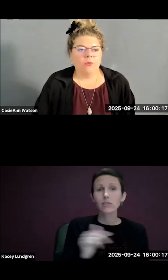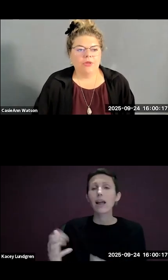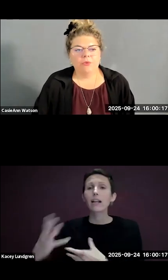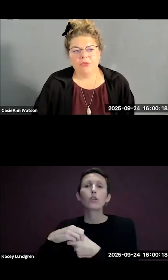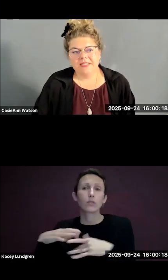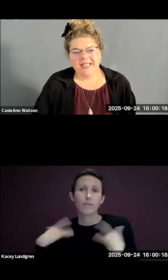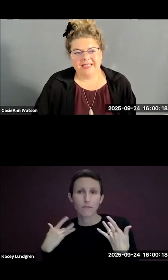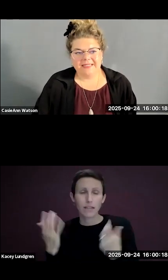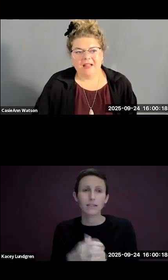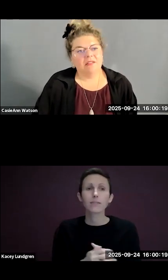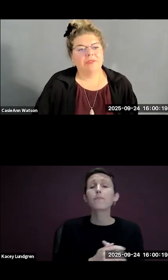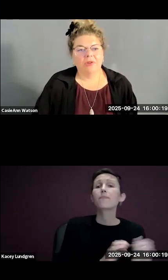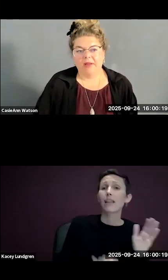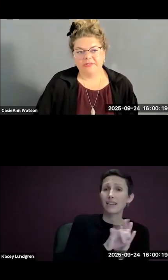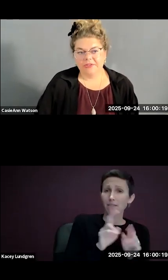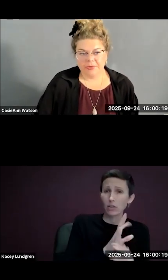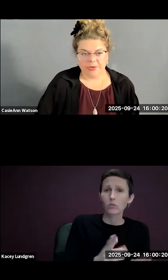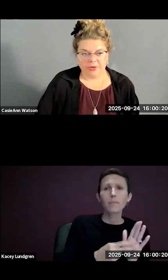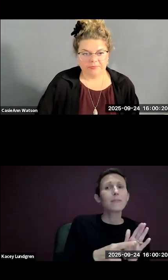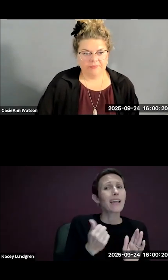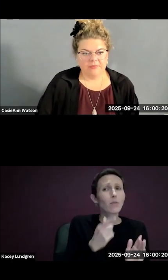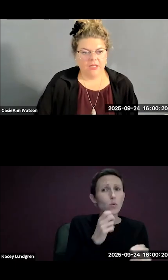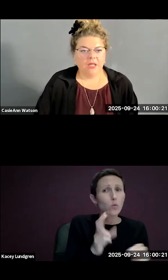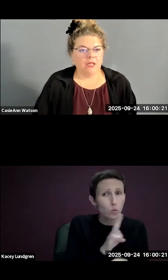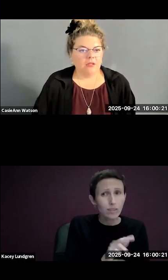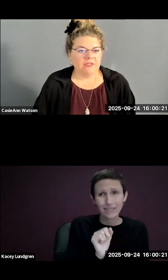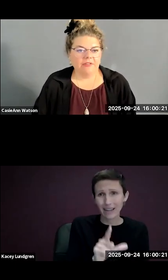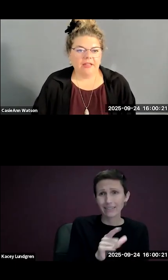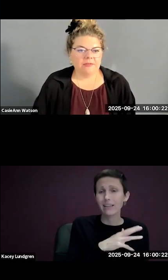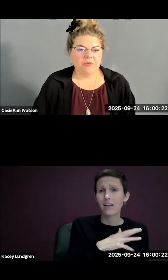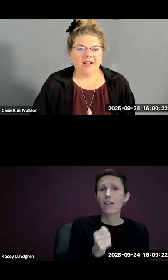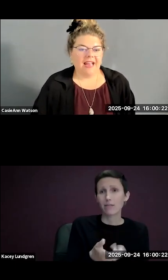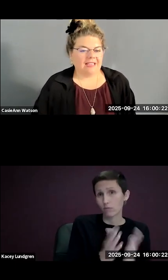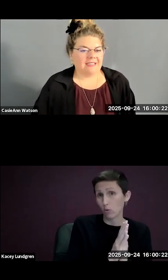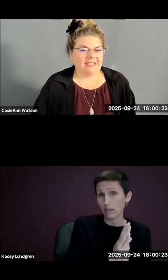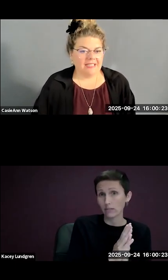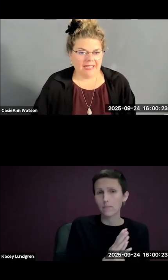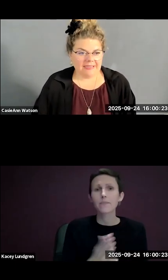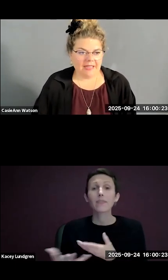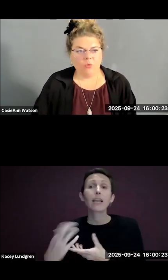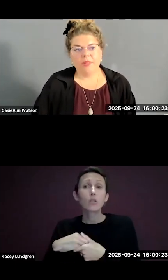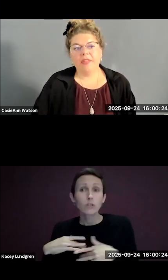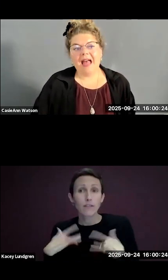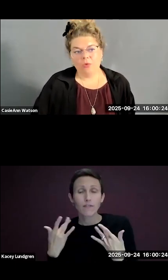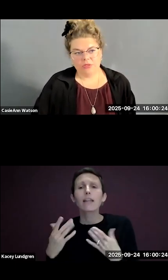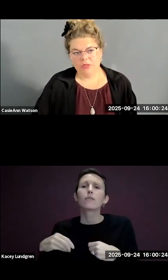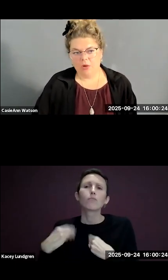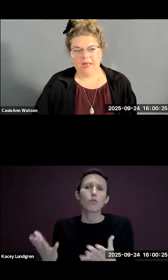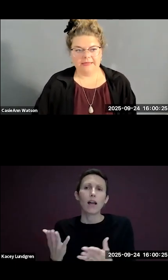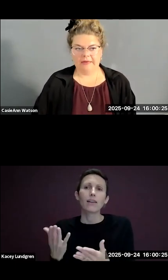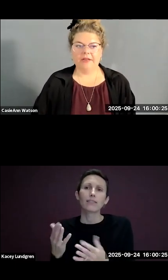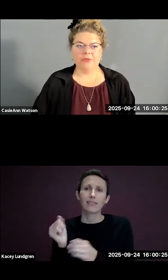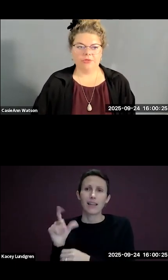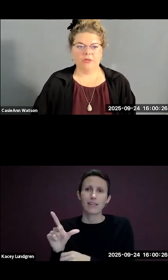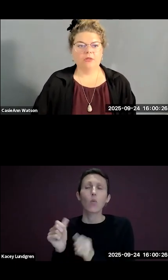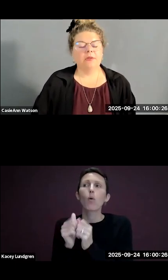user is anyone who uses ASL and requests an interpreter. Inclusive events provide access in ASL without a